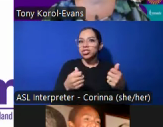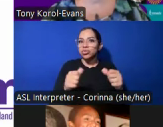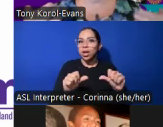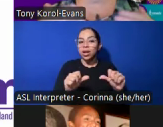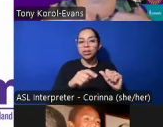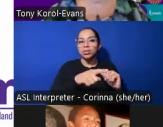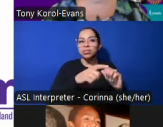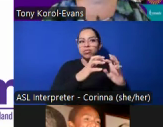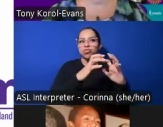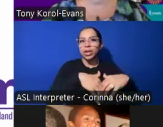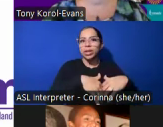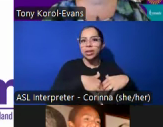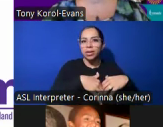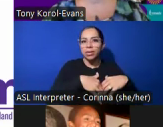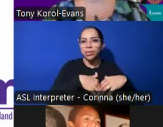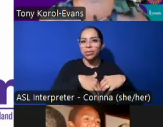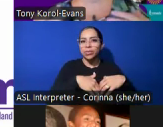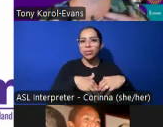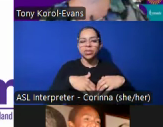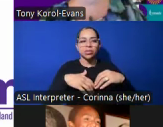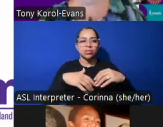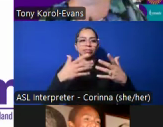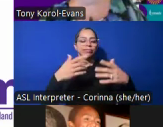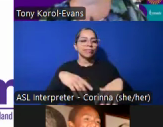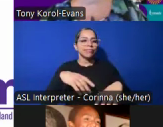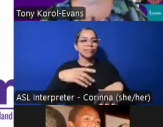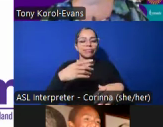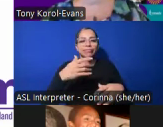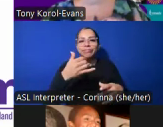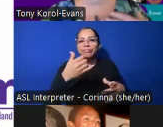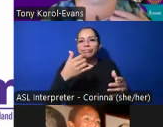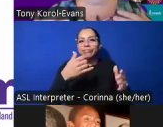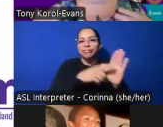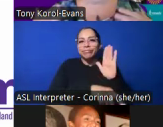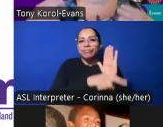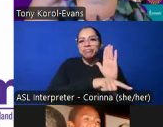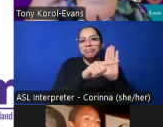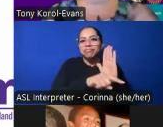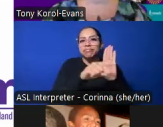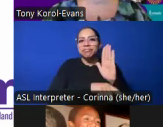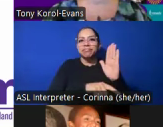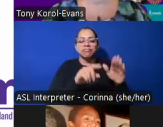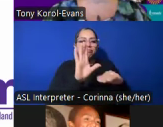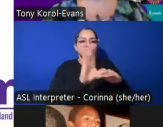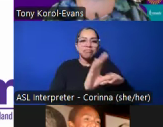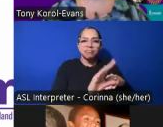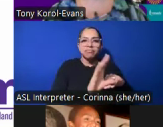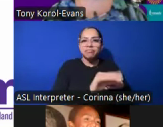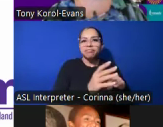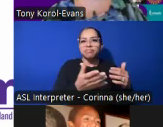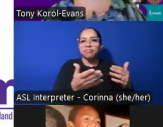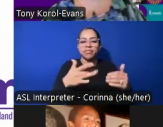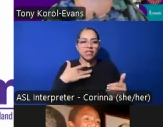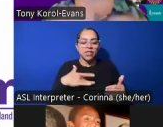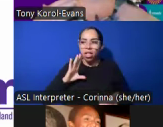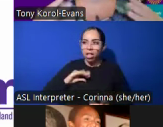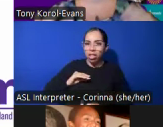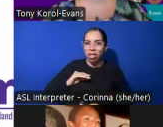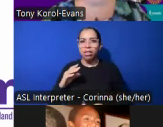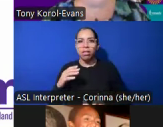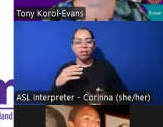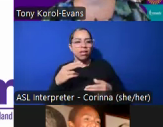down. So they put them down, they make them feel bad about themselves. They call them names. It might be telling